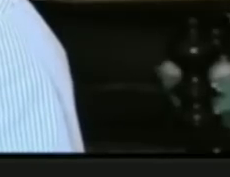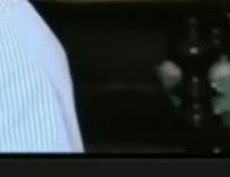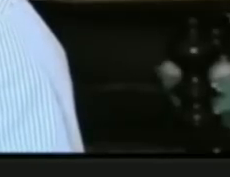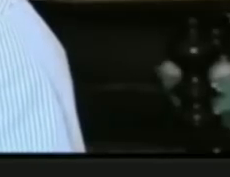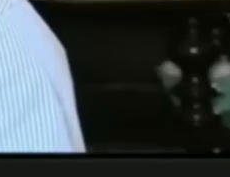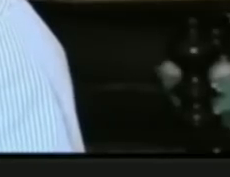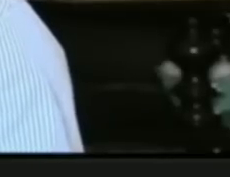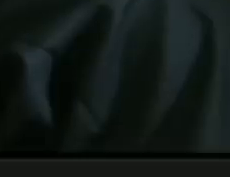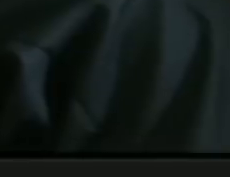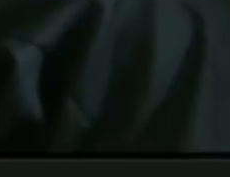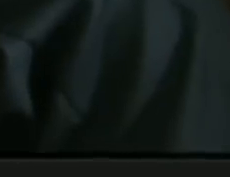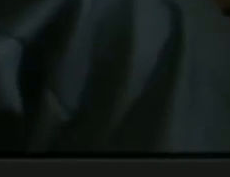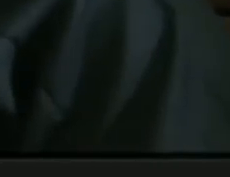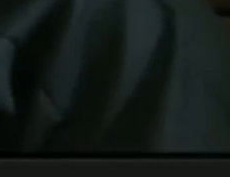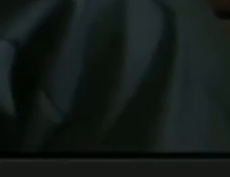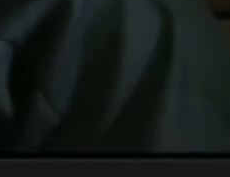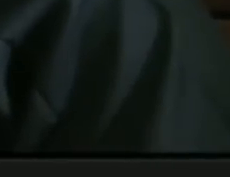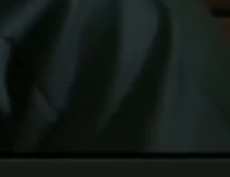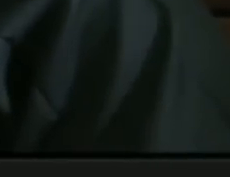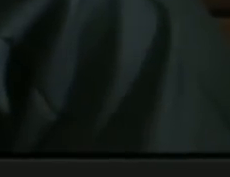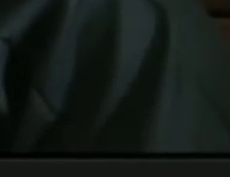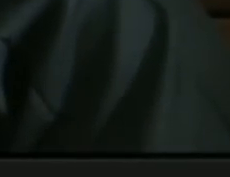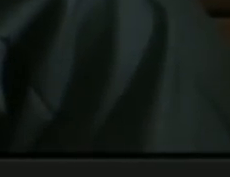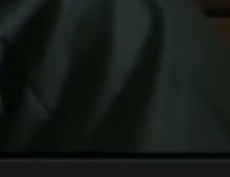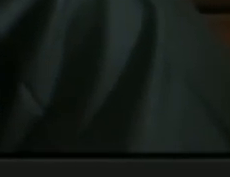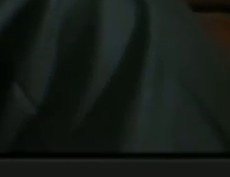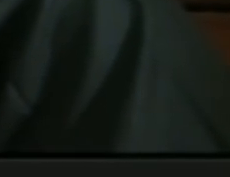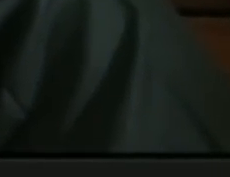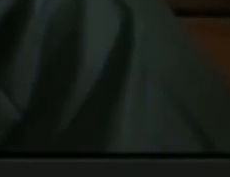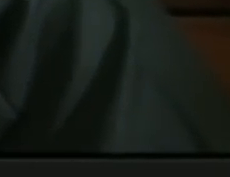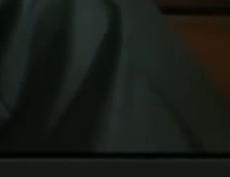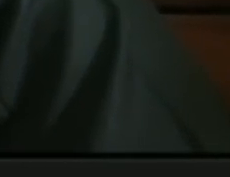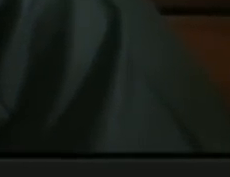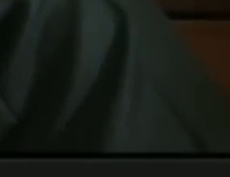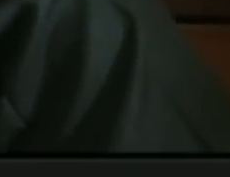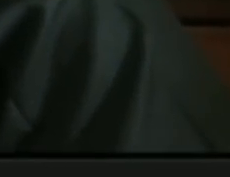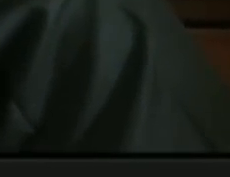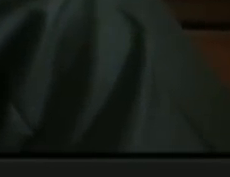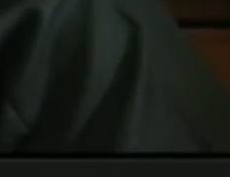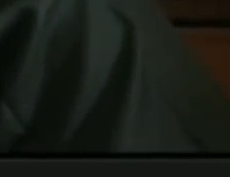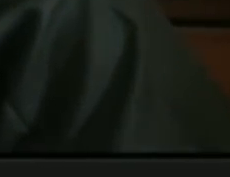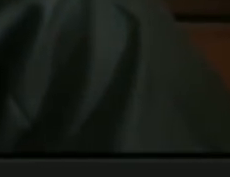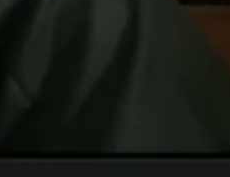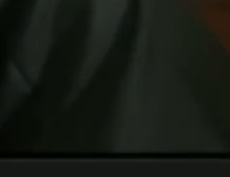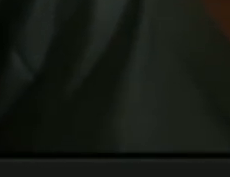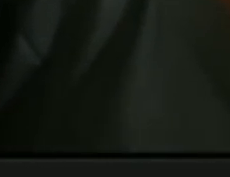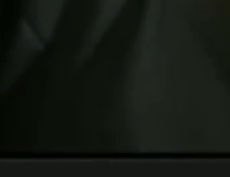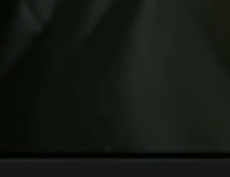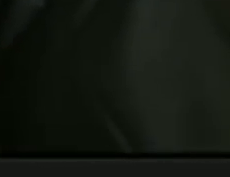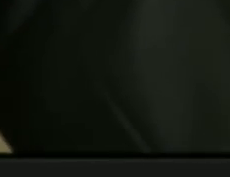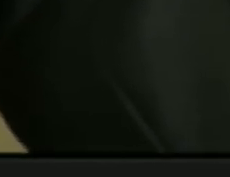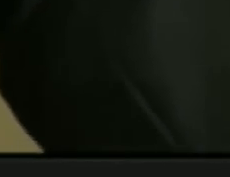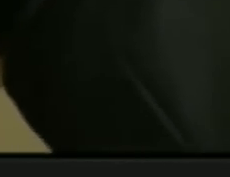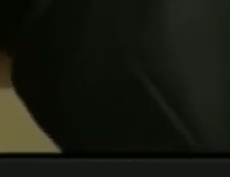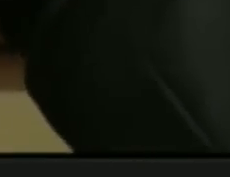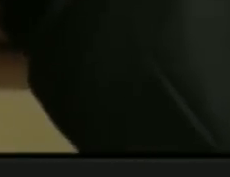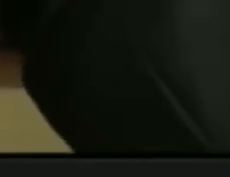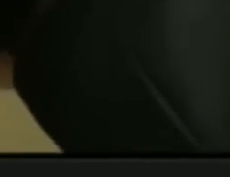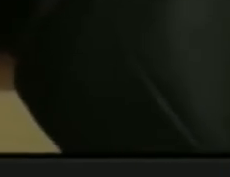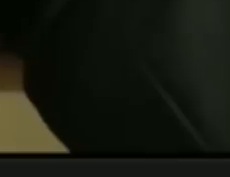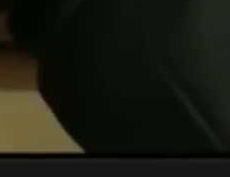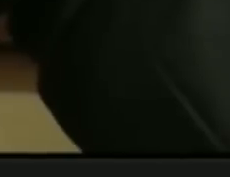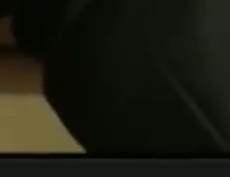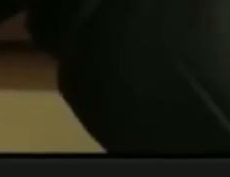with various examples to encourage them. John begins his job by stimulating his clients' muscles, depending